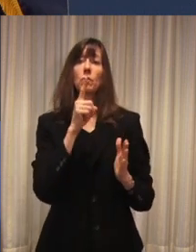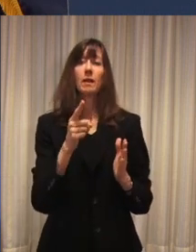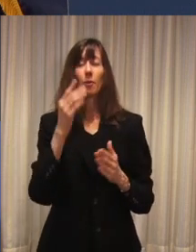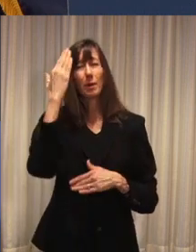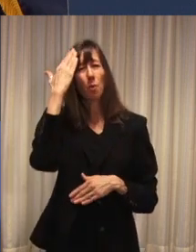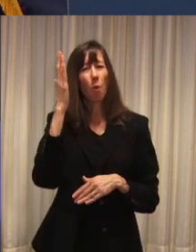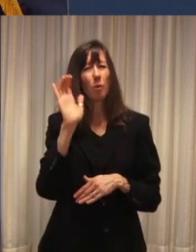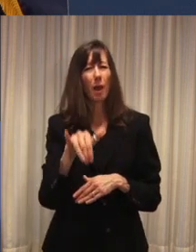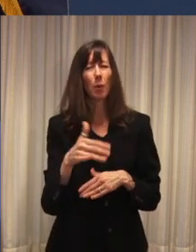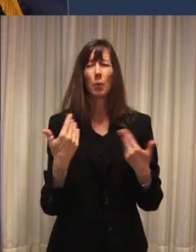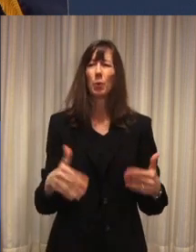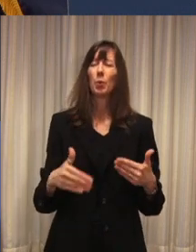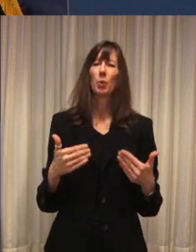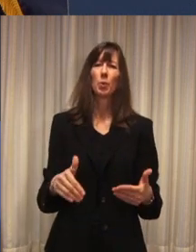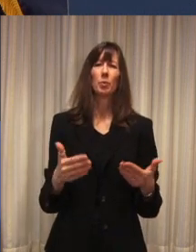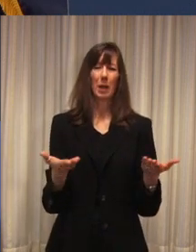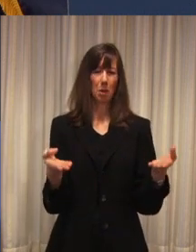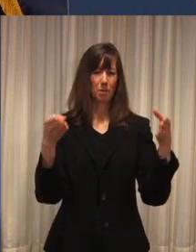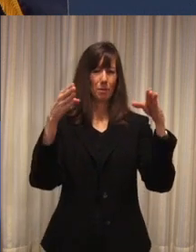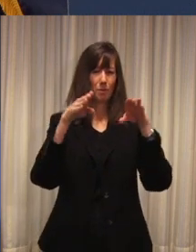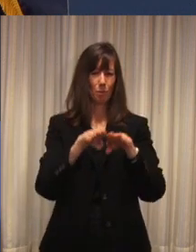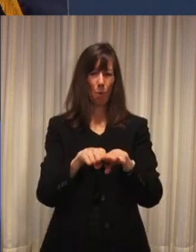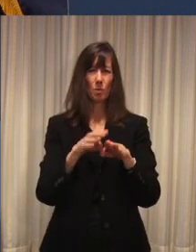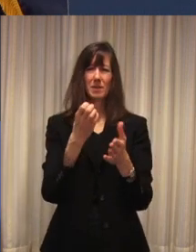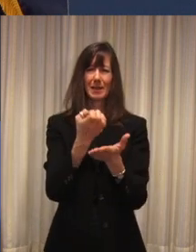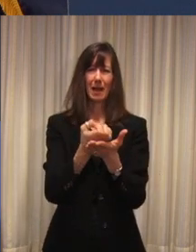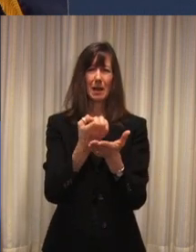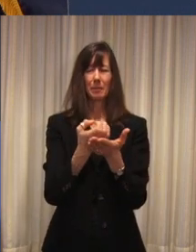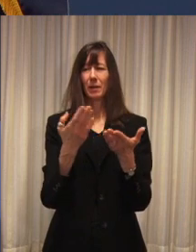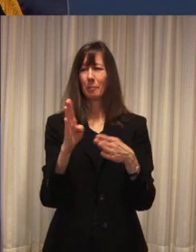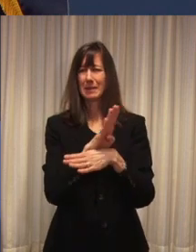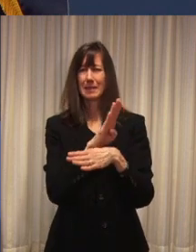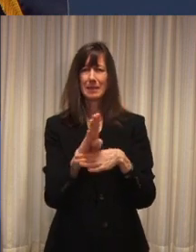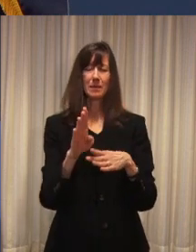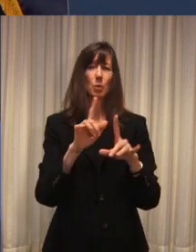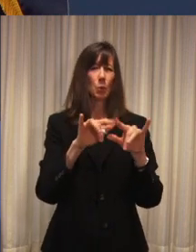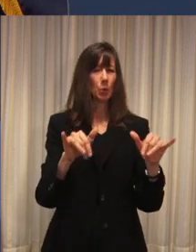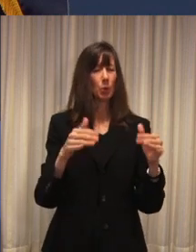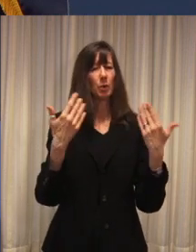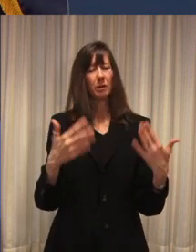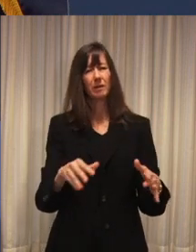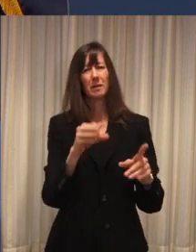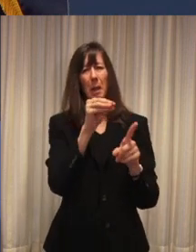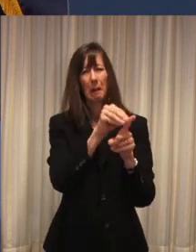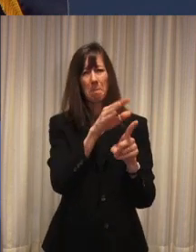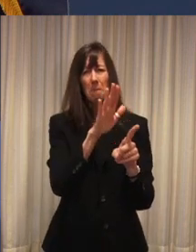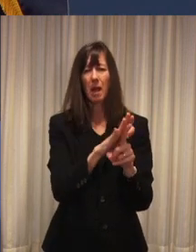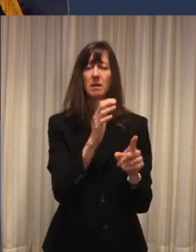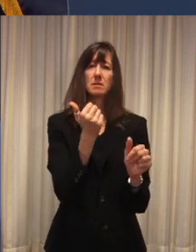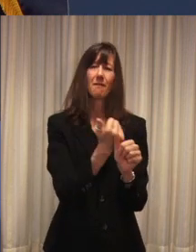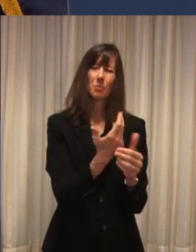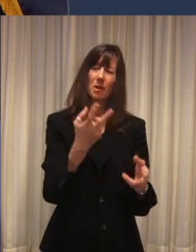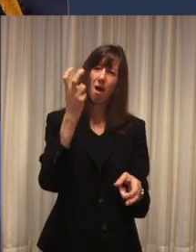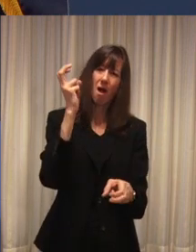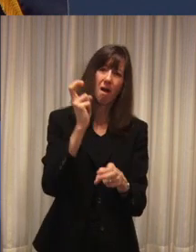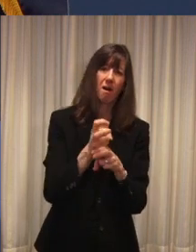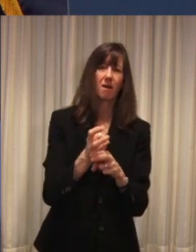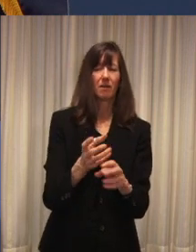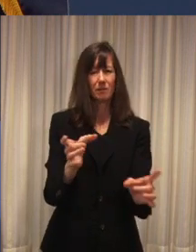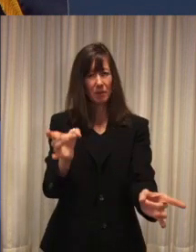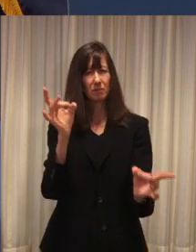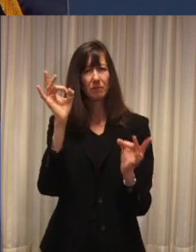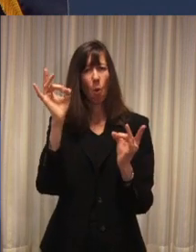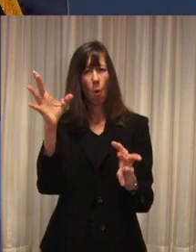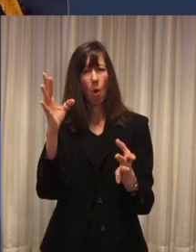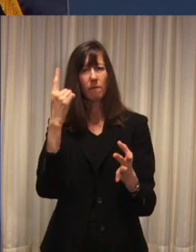know the impact that that has had on families, on workers, on businesses, and it's been devastating. And